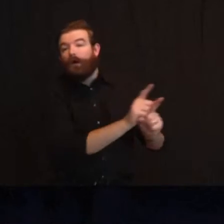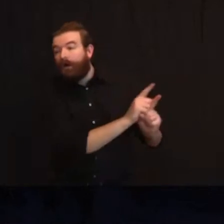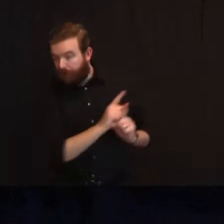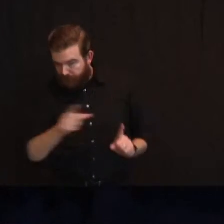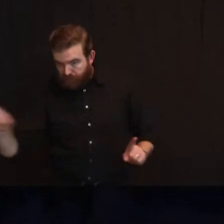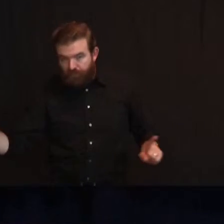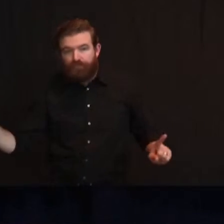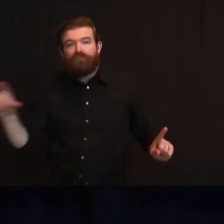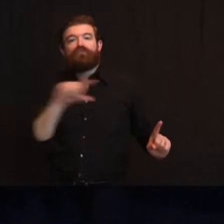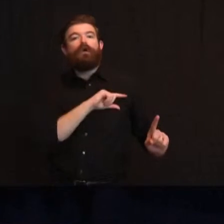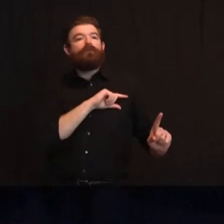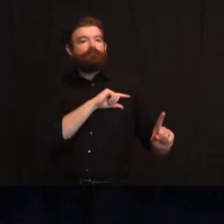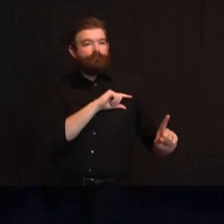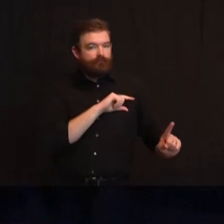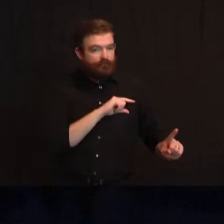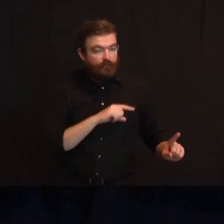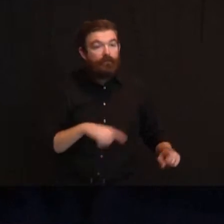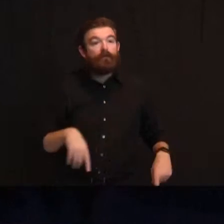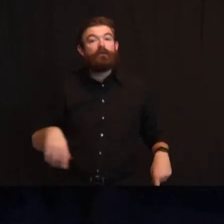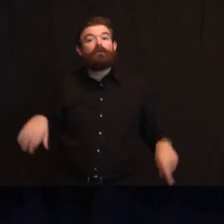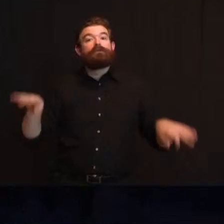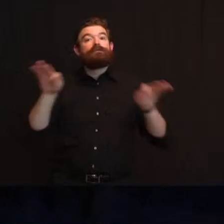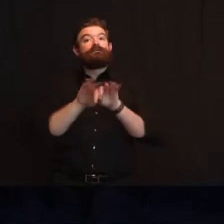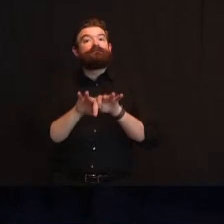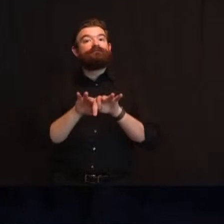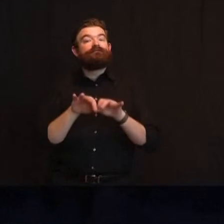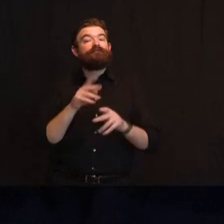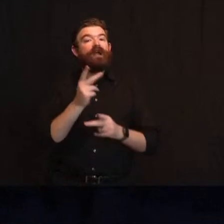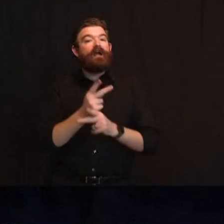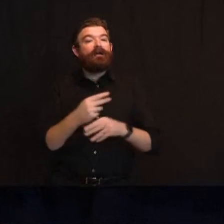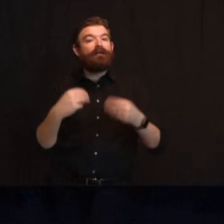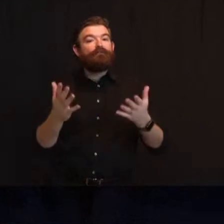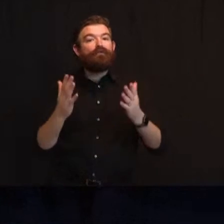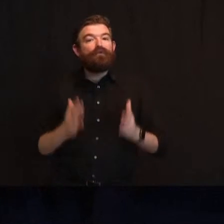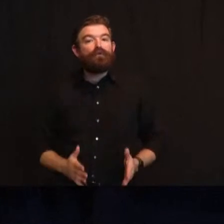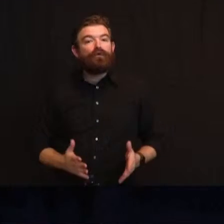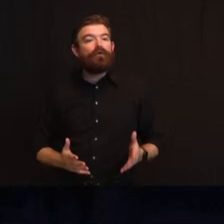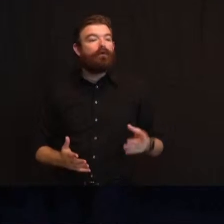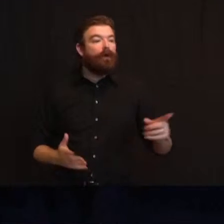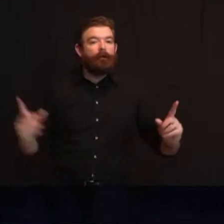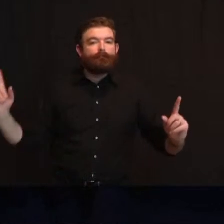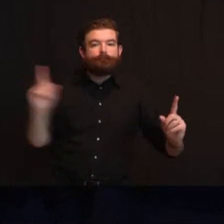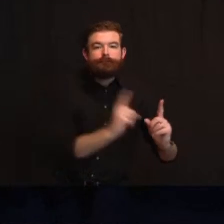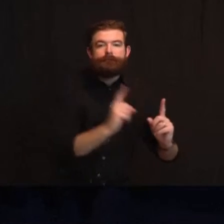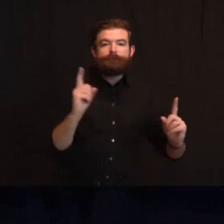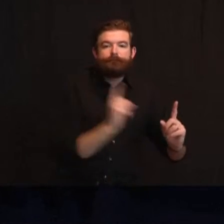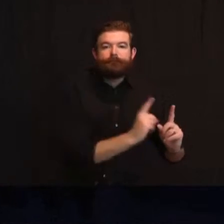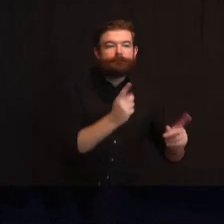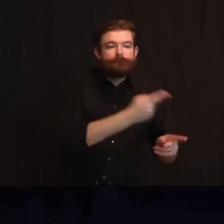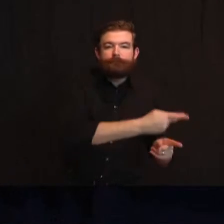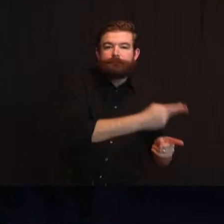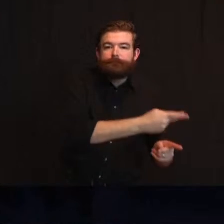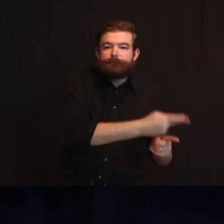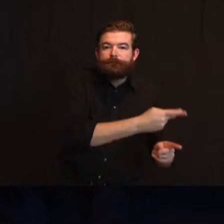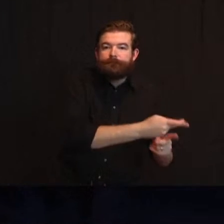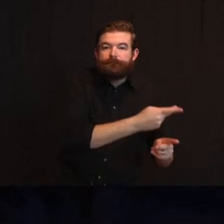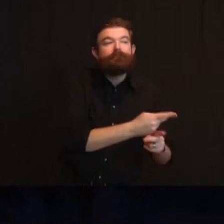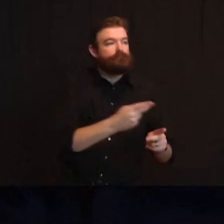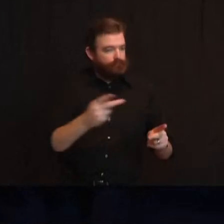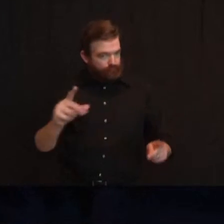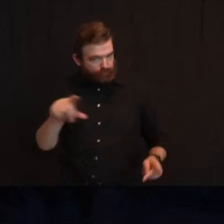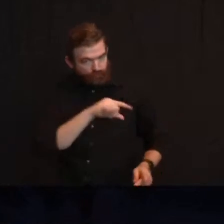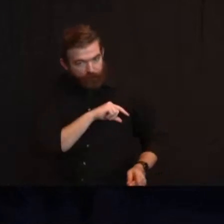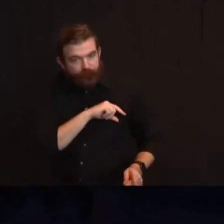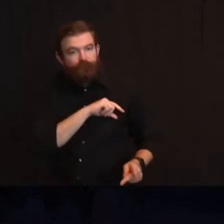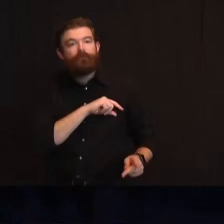our hospitals to support their loved ones. Community health workers, doulas, public health professionals like